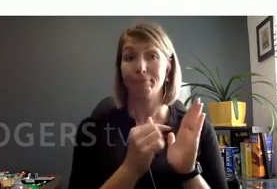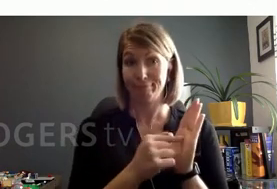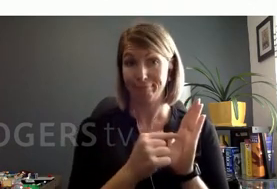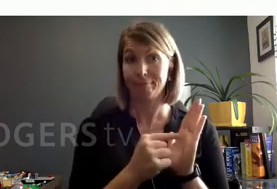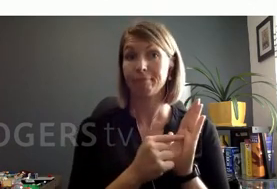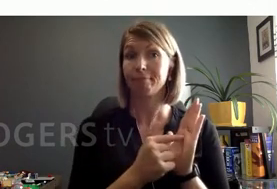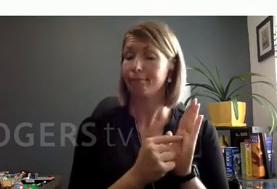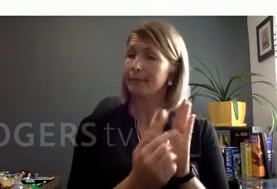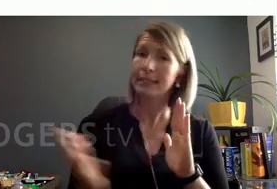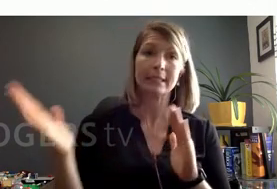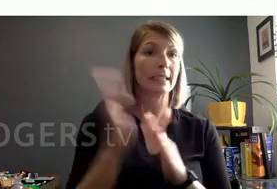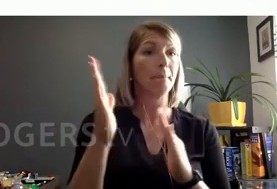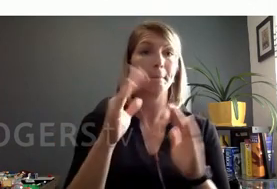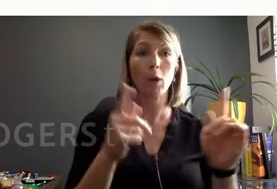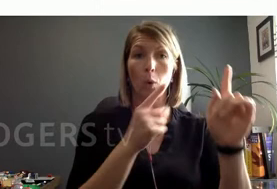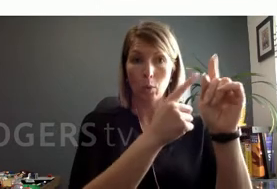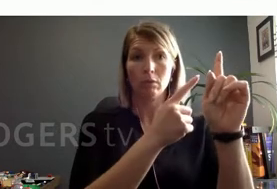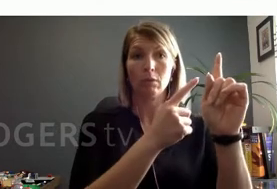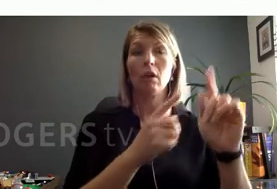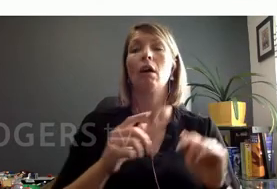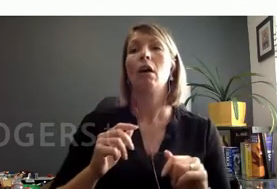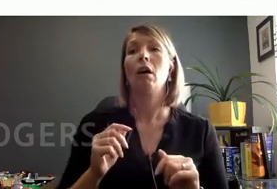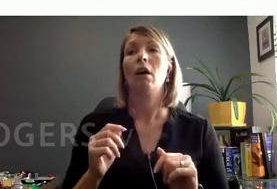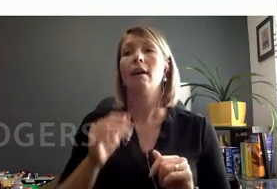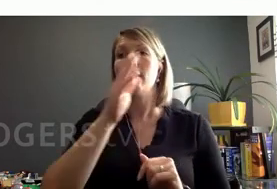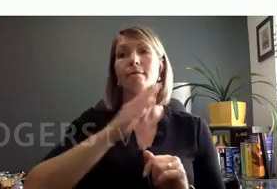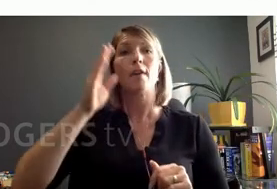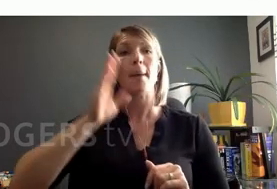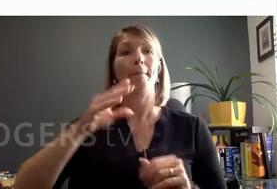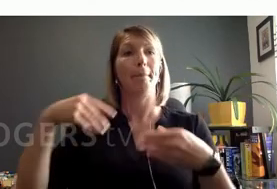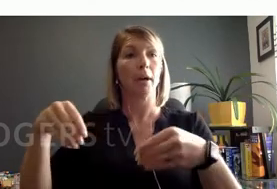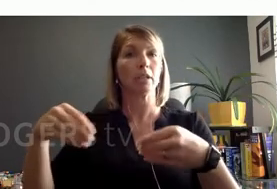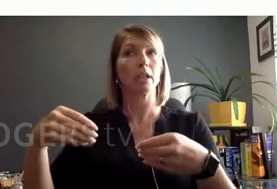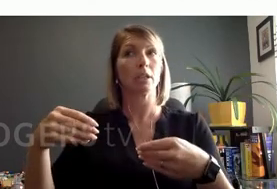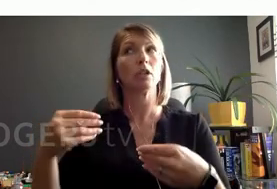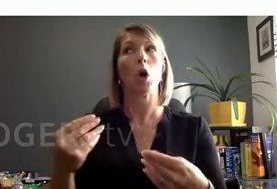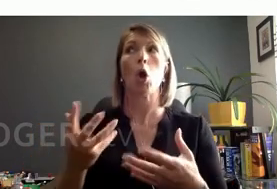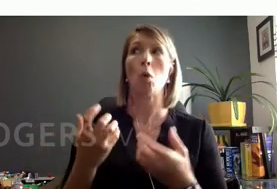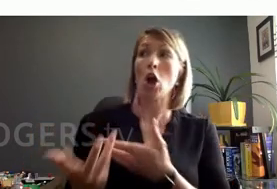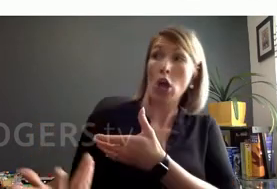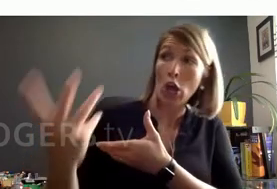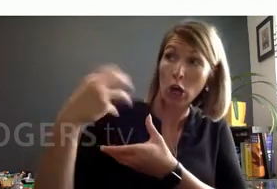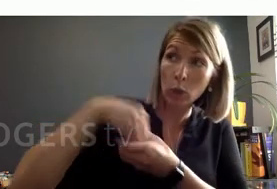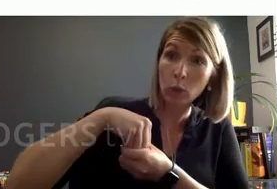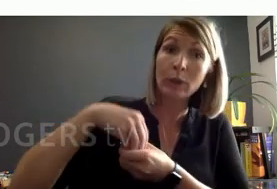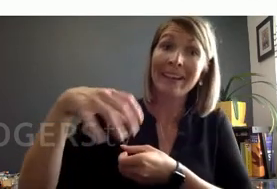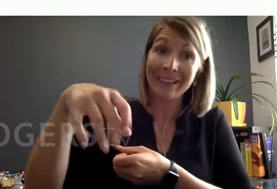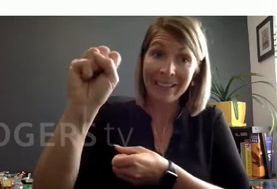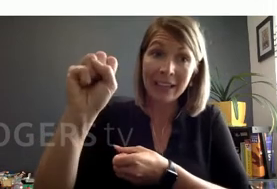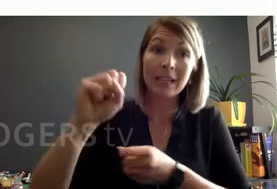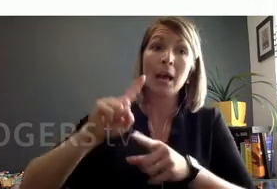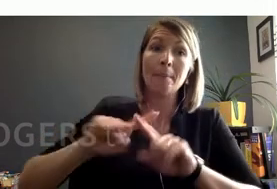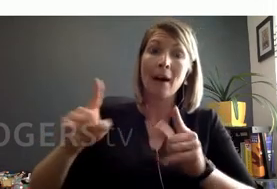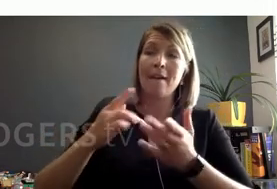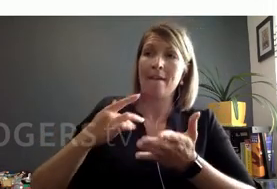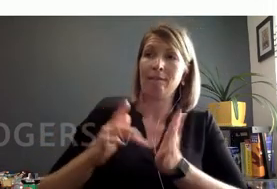The market really strives to not just include people, but to create a place where everybody truly belongs. And